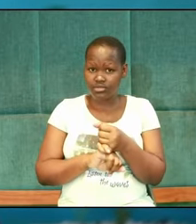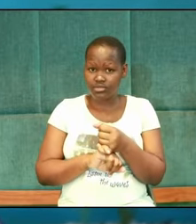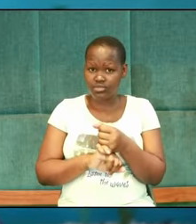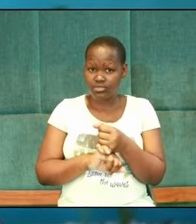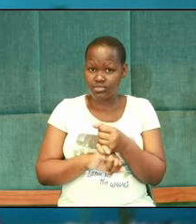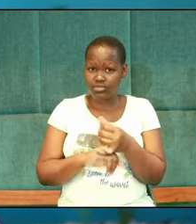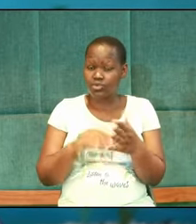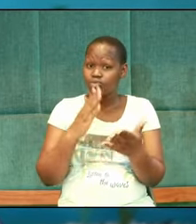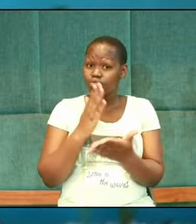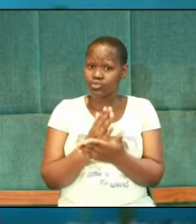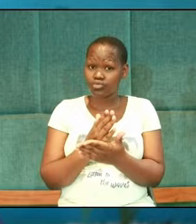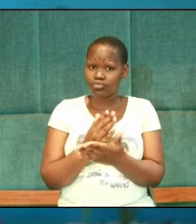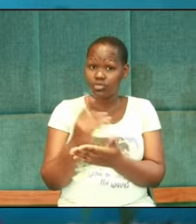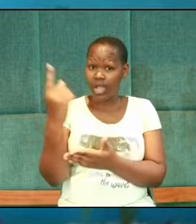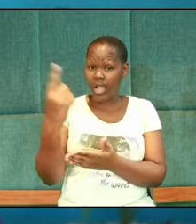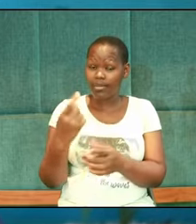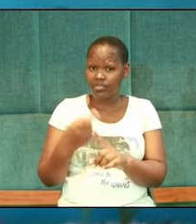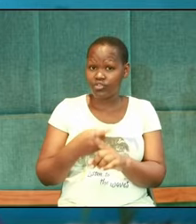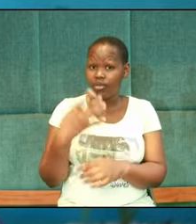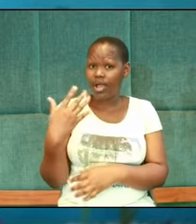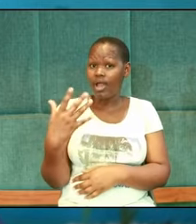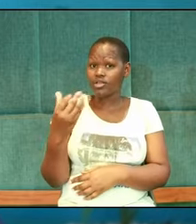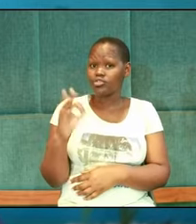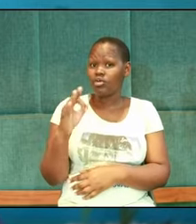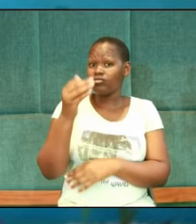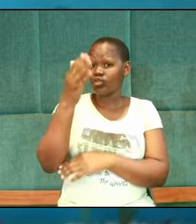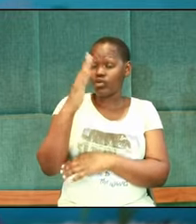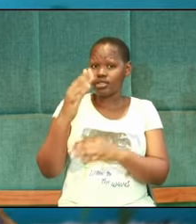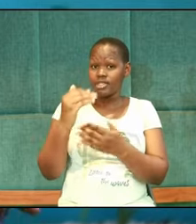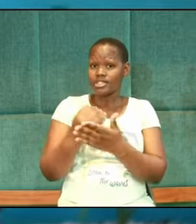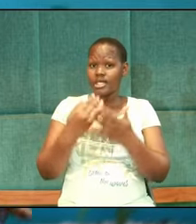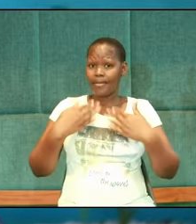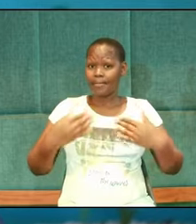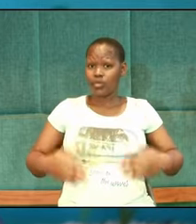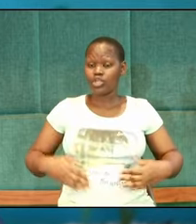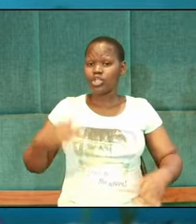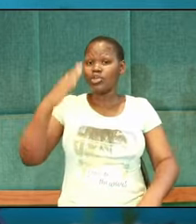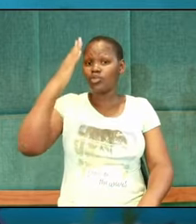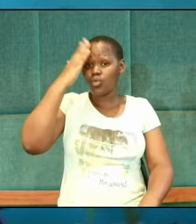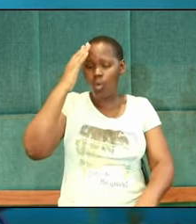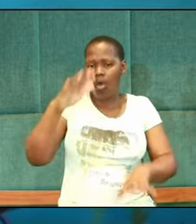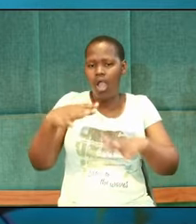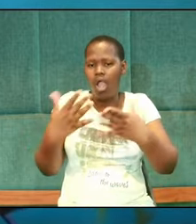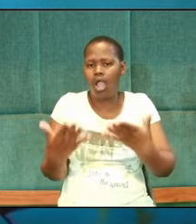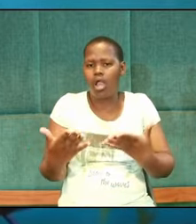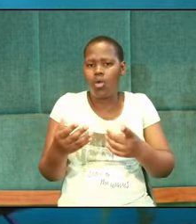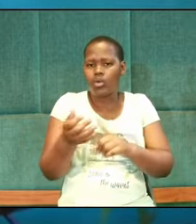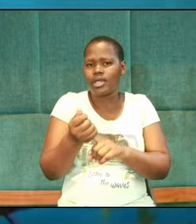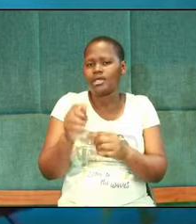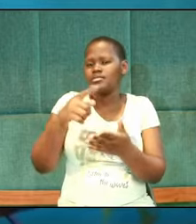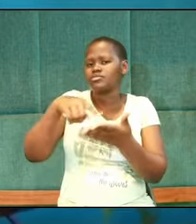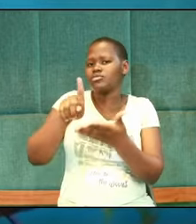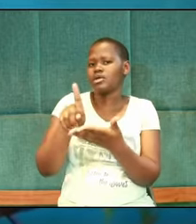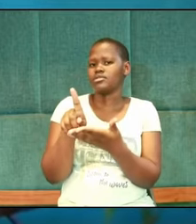indeed coming from the hands of God, somebody should know how to get it right.